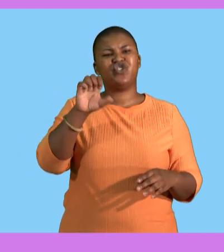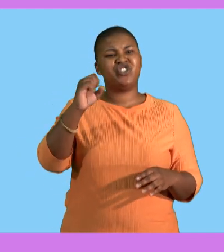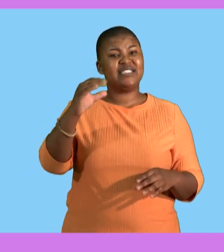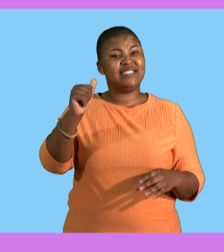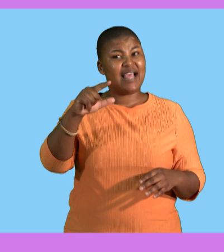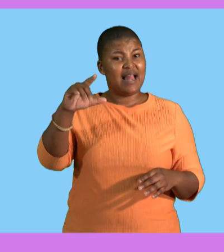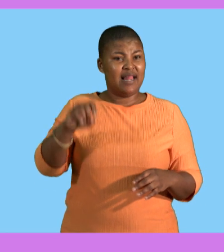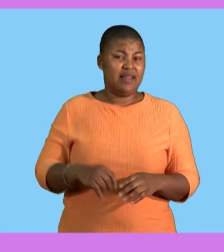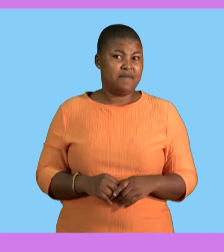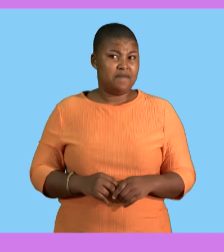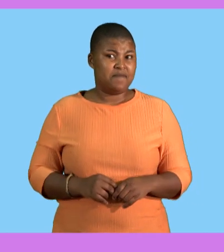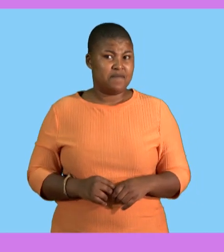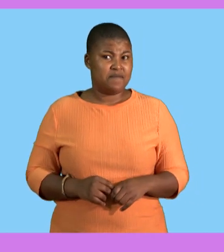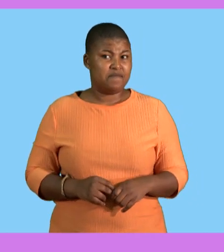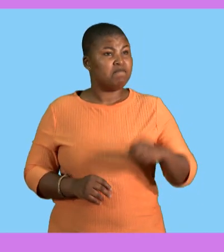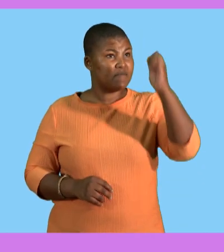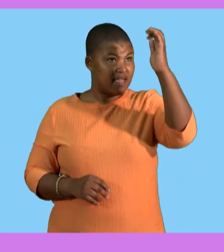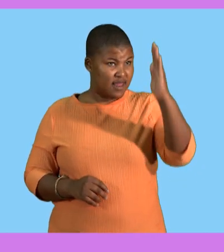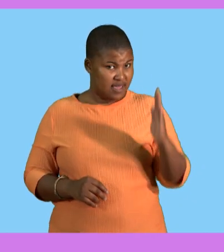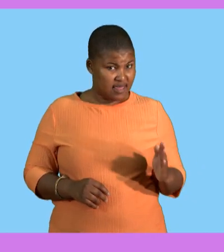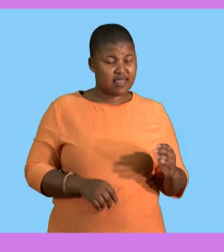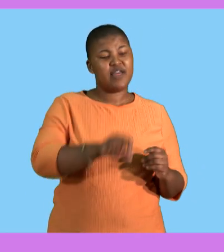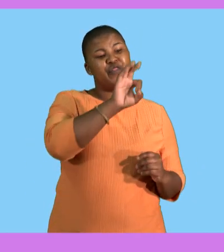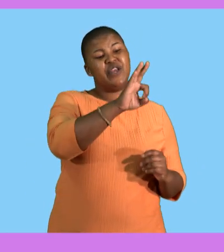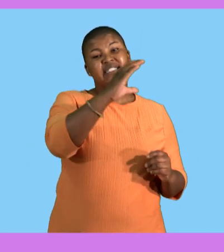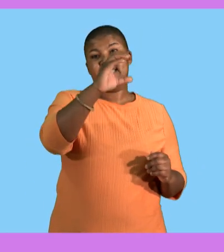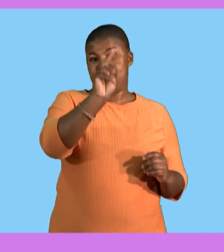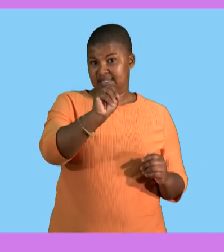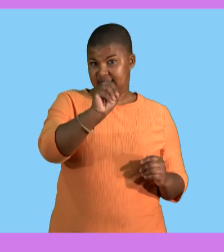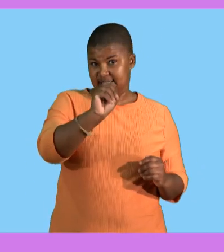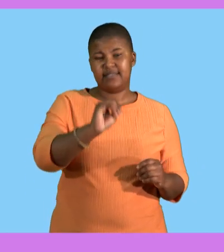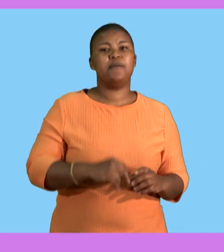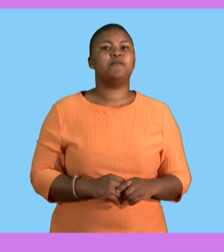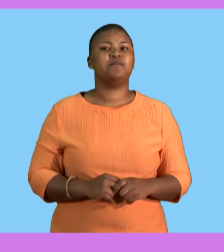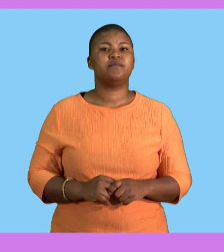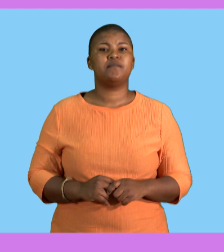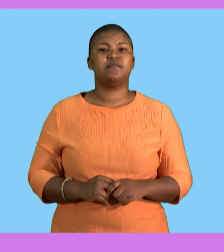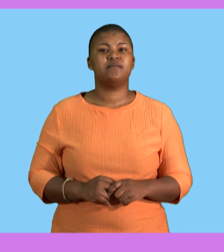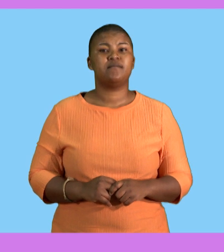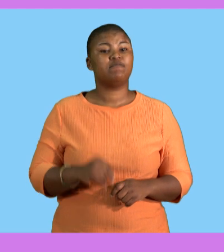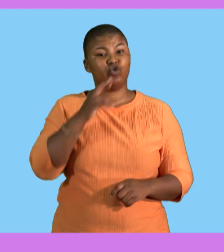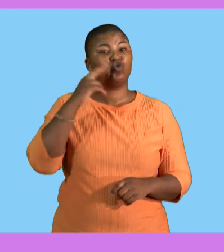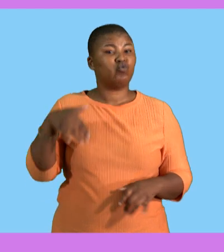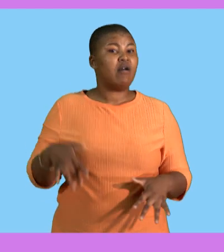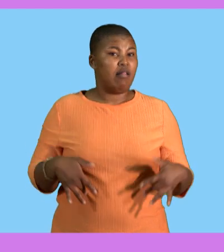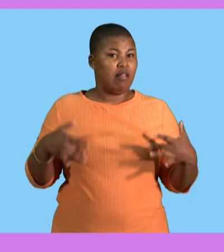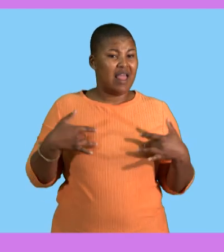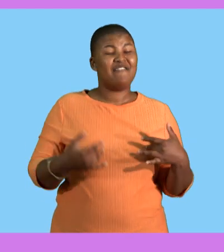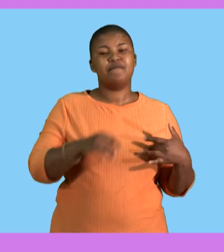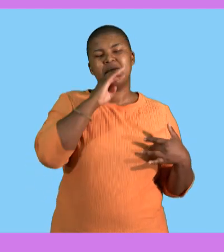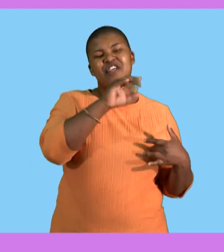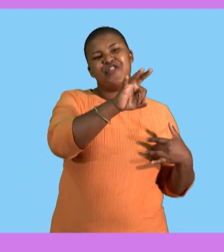we measure the length, we get 3 centimeters, and in real life it is 3